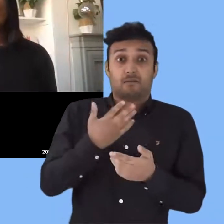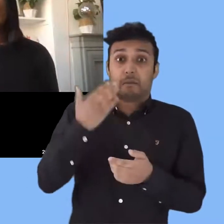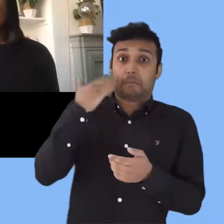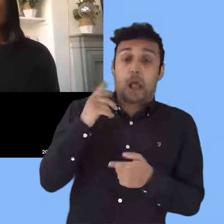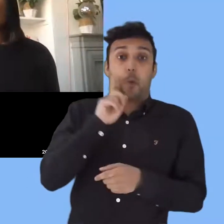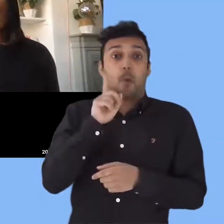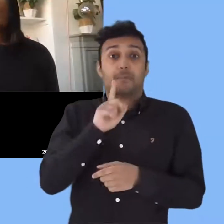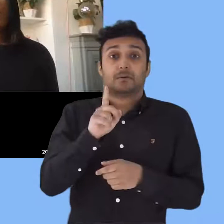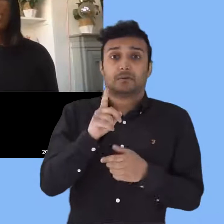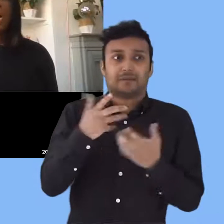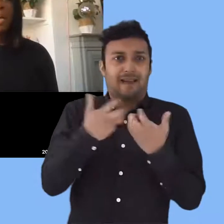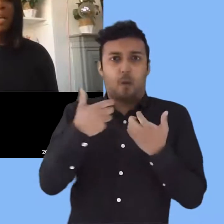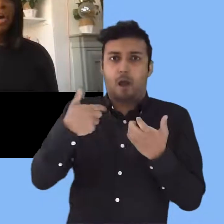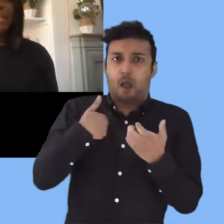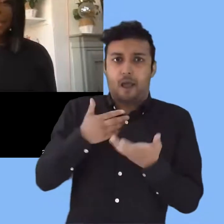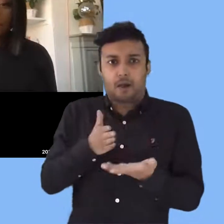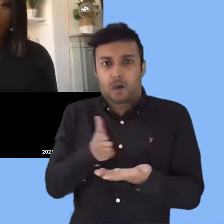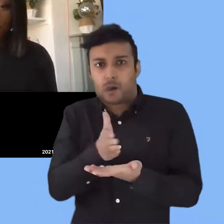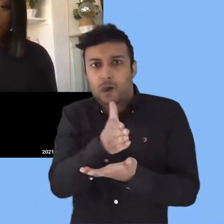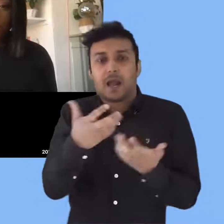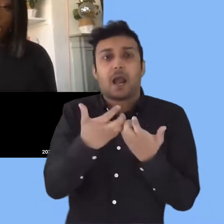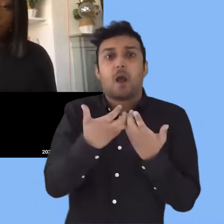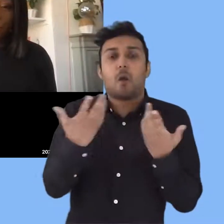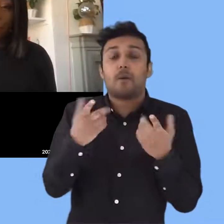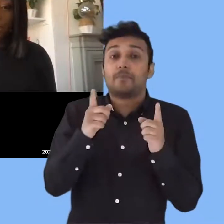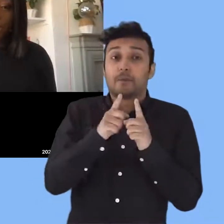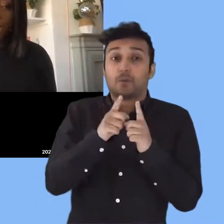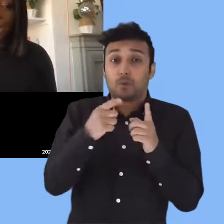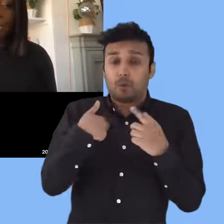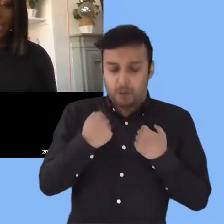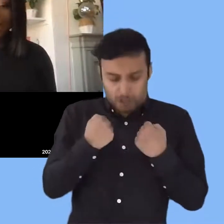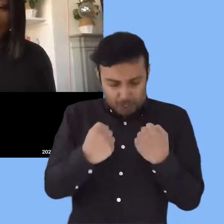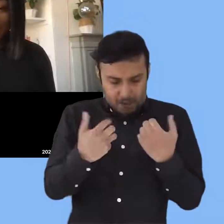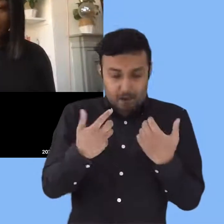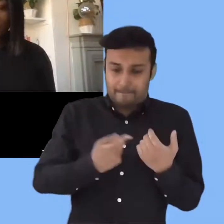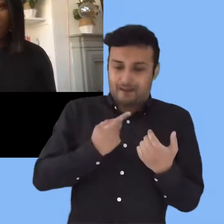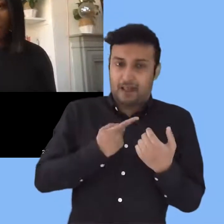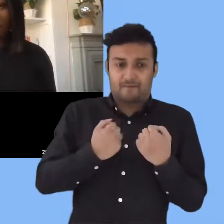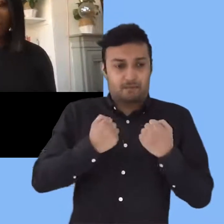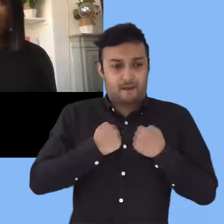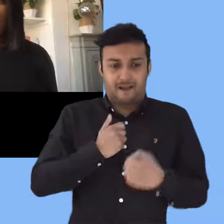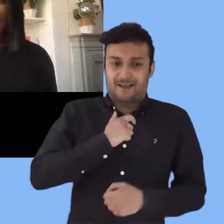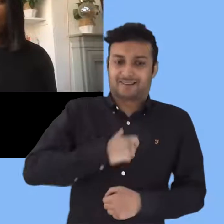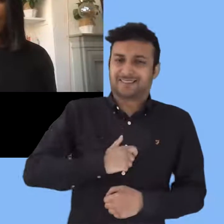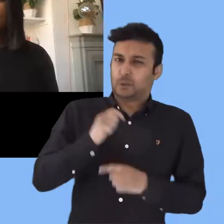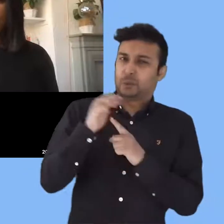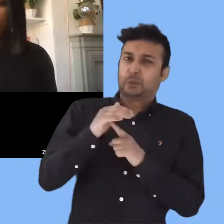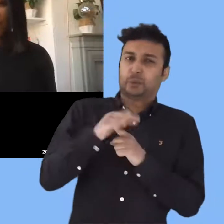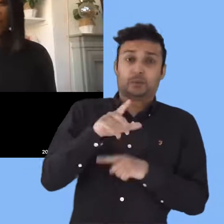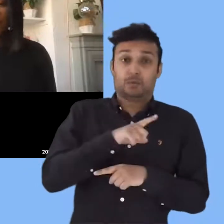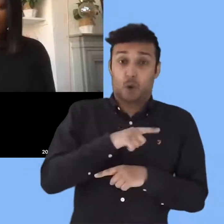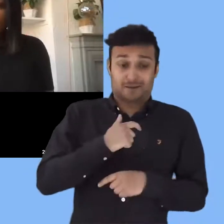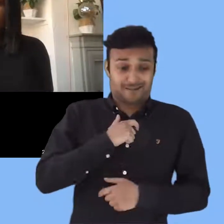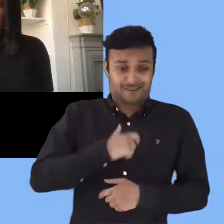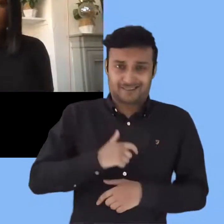about the way in which I identify, because it really informs how I see the world and how I